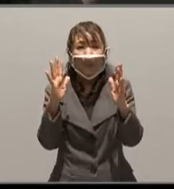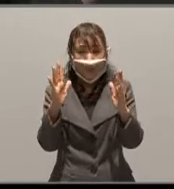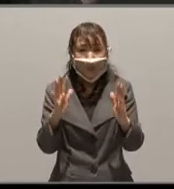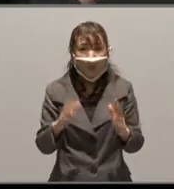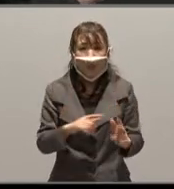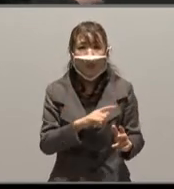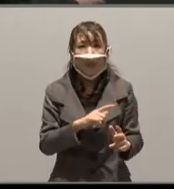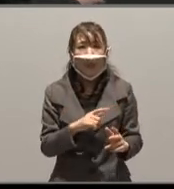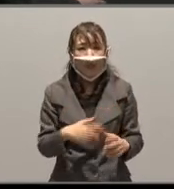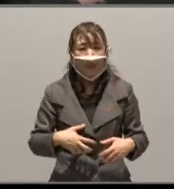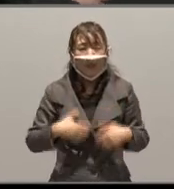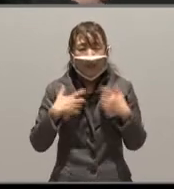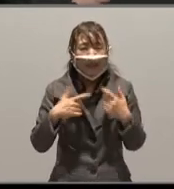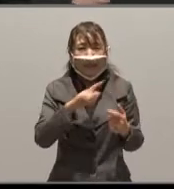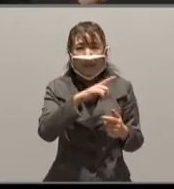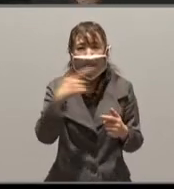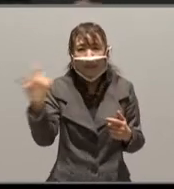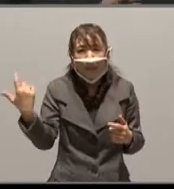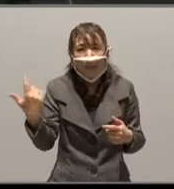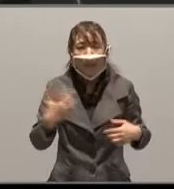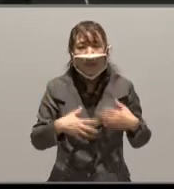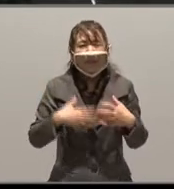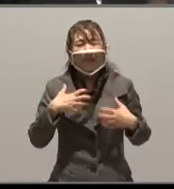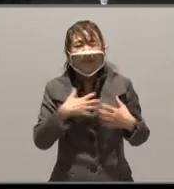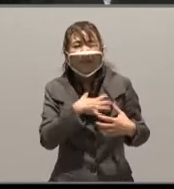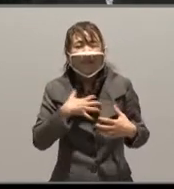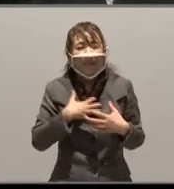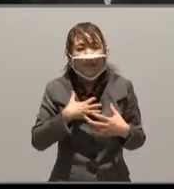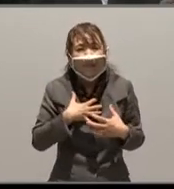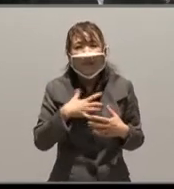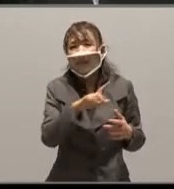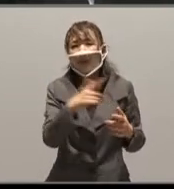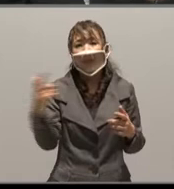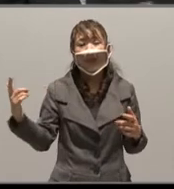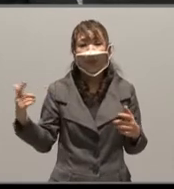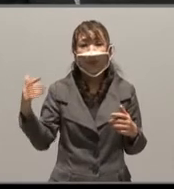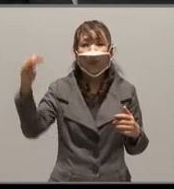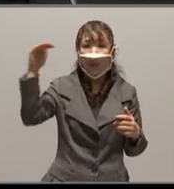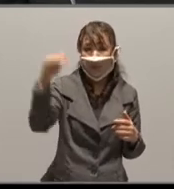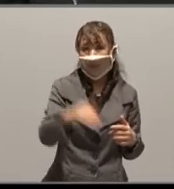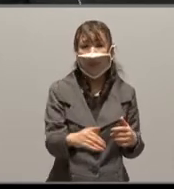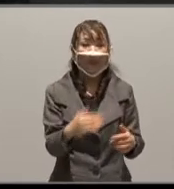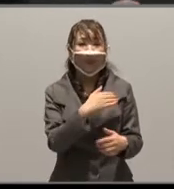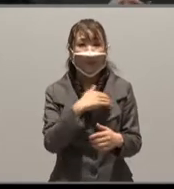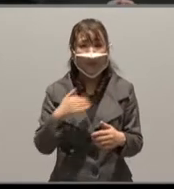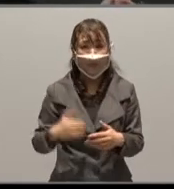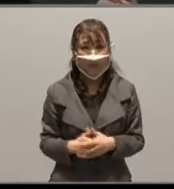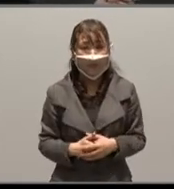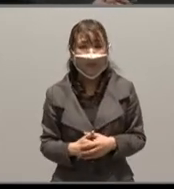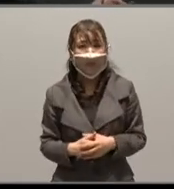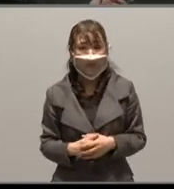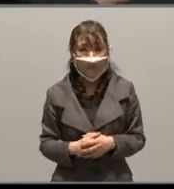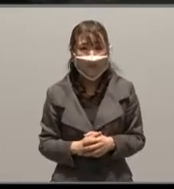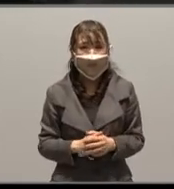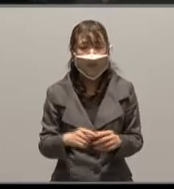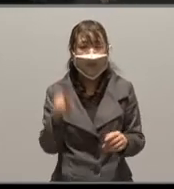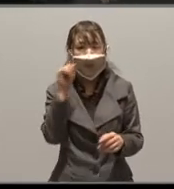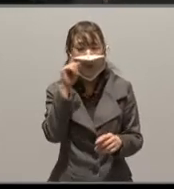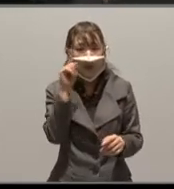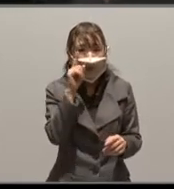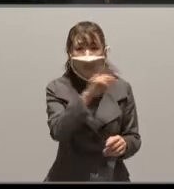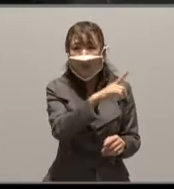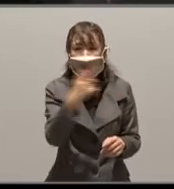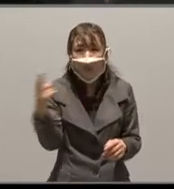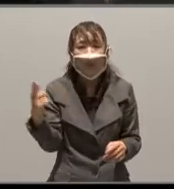only one showing increase, that is vigor. Anxiety, depression, angers are decreased, and this is data